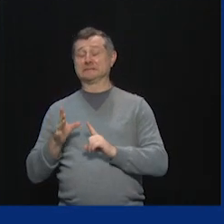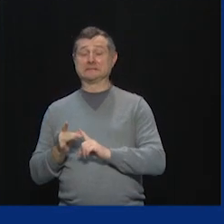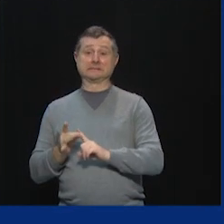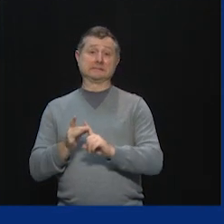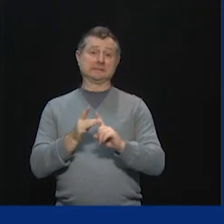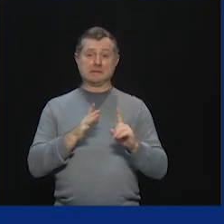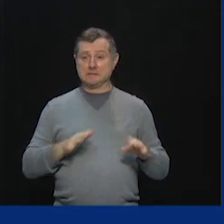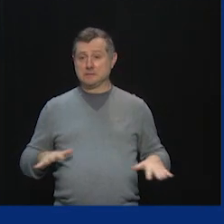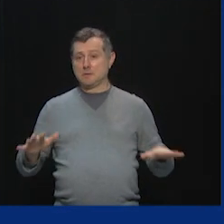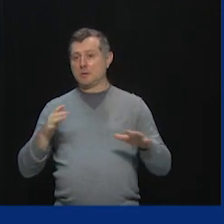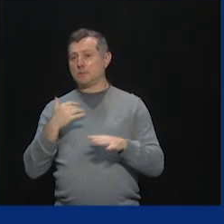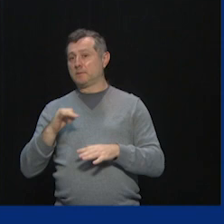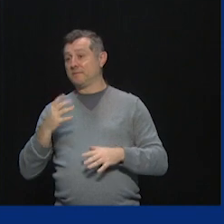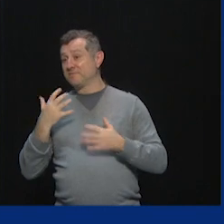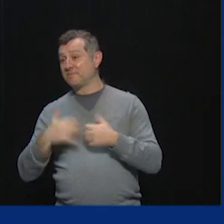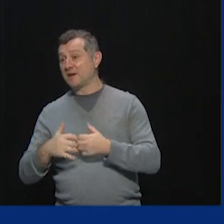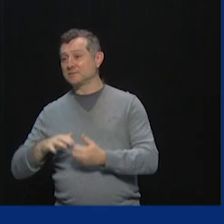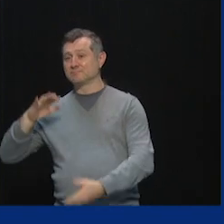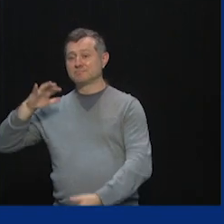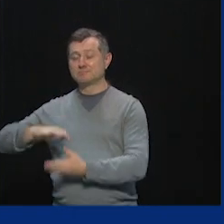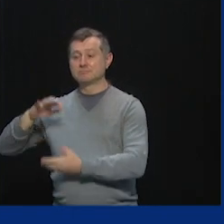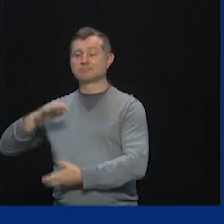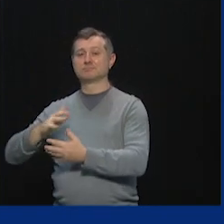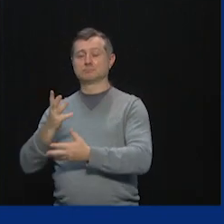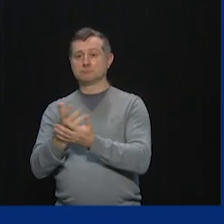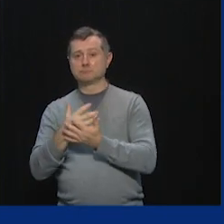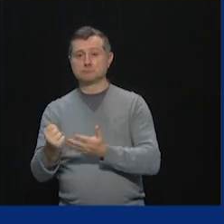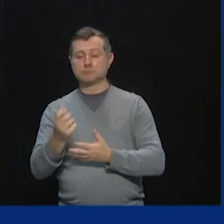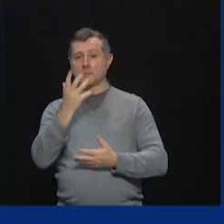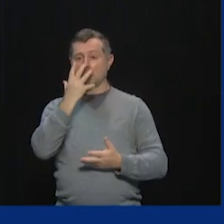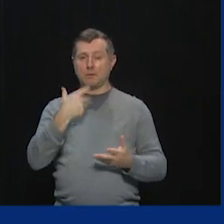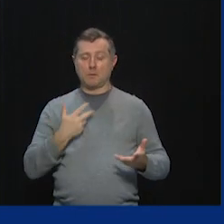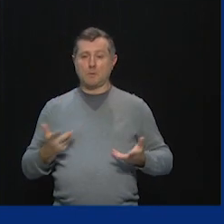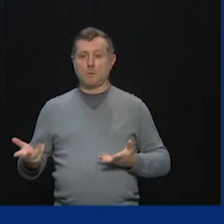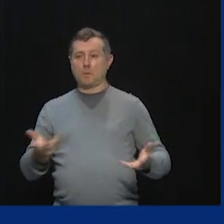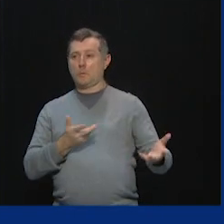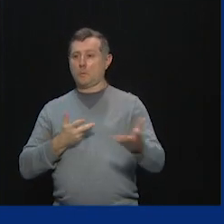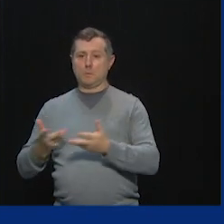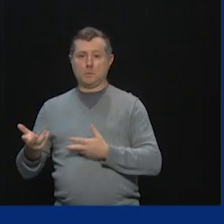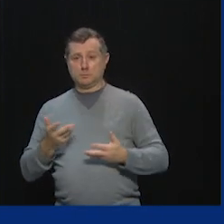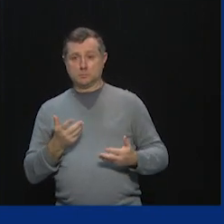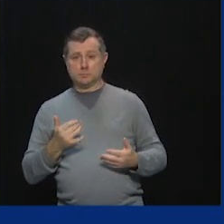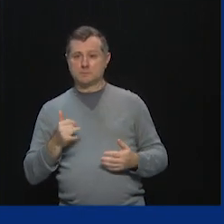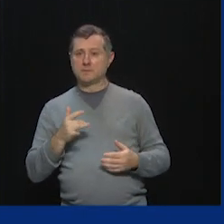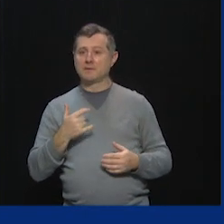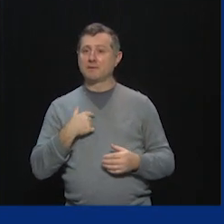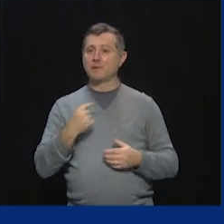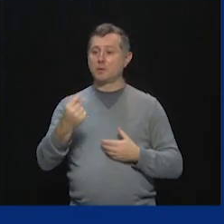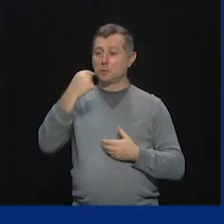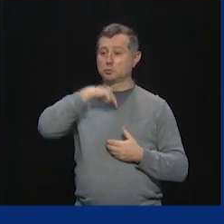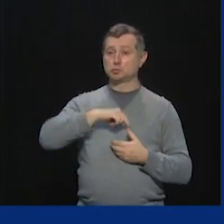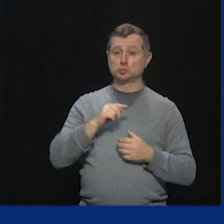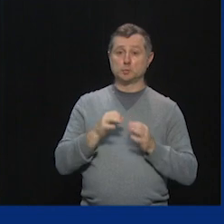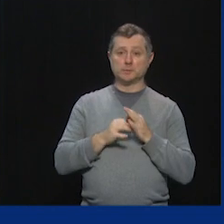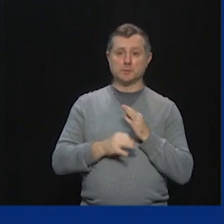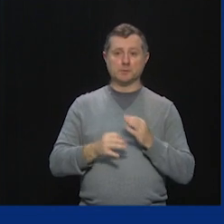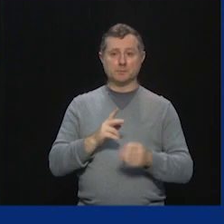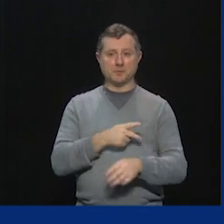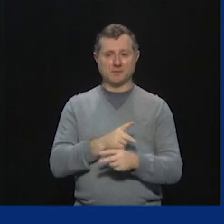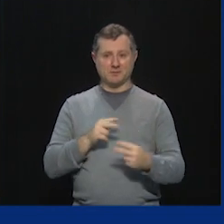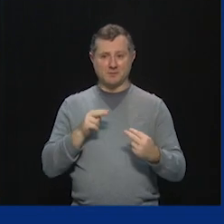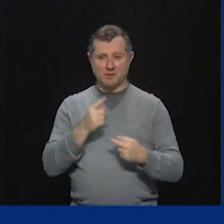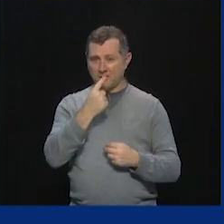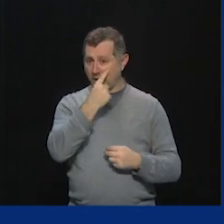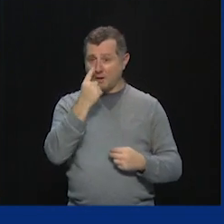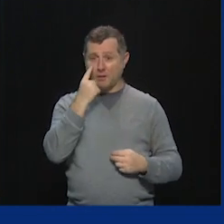was like, the fear in our patients' eyes right before we intubated them, and the fear of all the staff, the hospital staff,